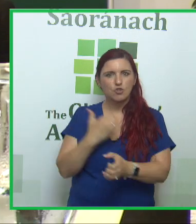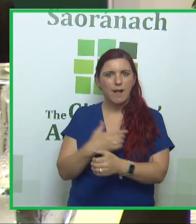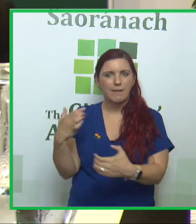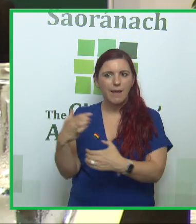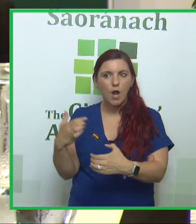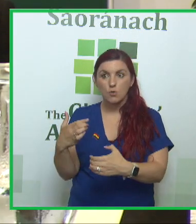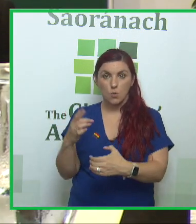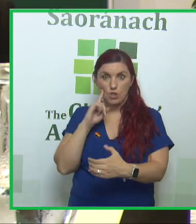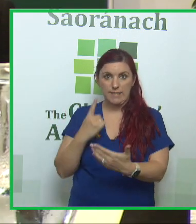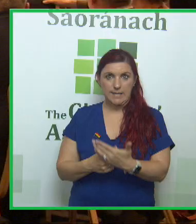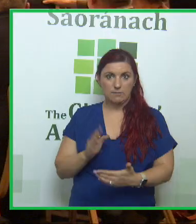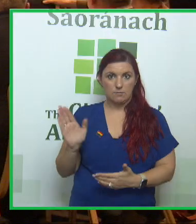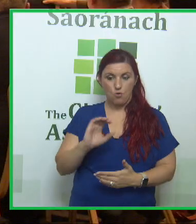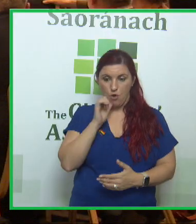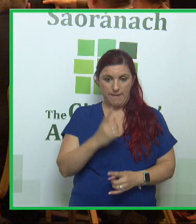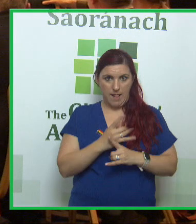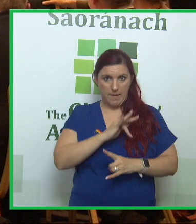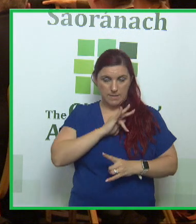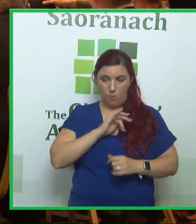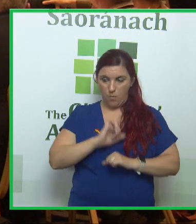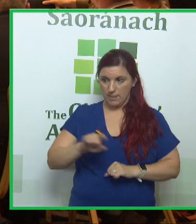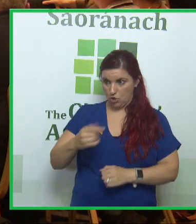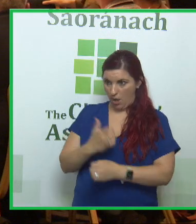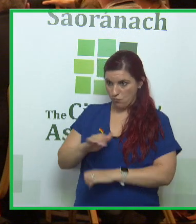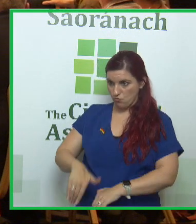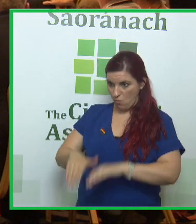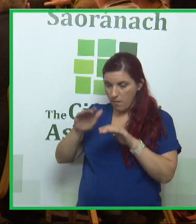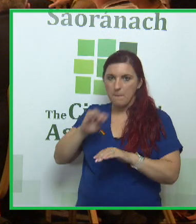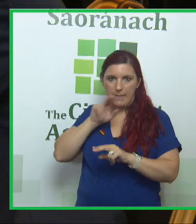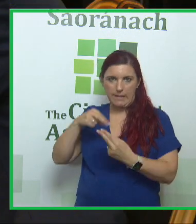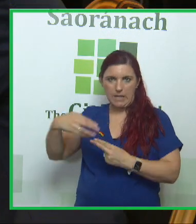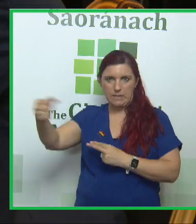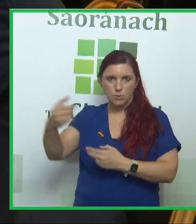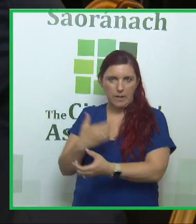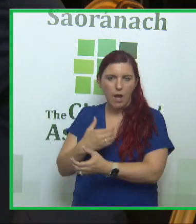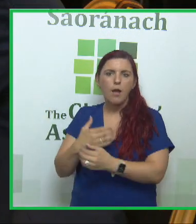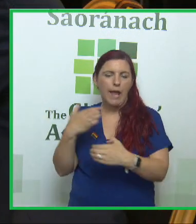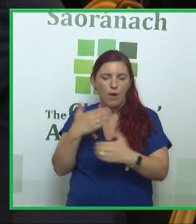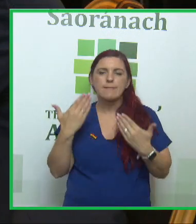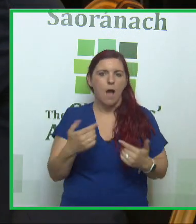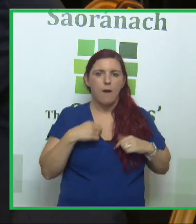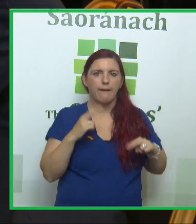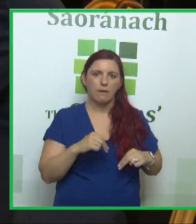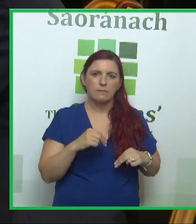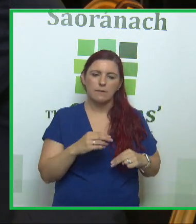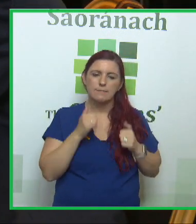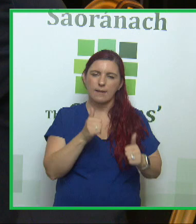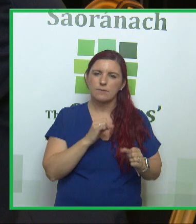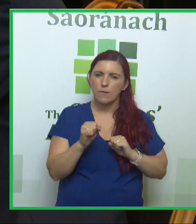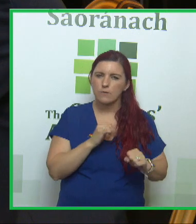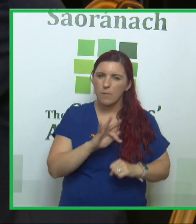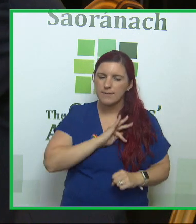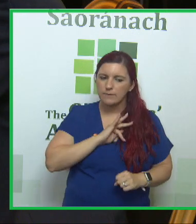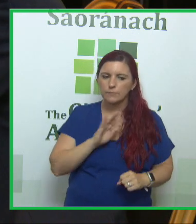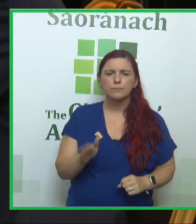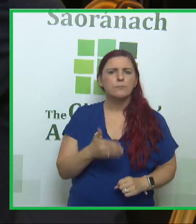Catherine, are you okay on the other questions? With regards to the 100-bed medical facility, there will be a range of different services in it. So we'll have a